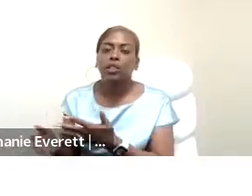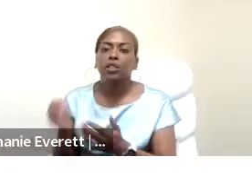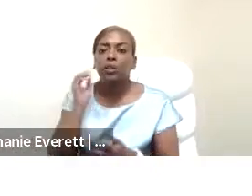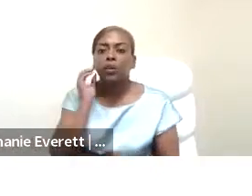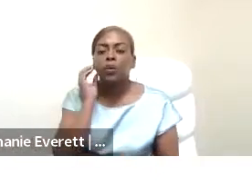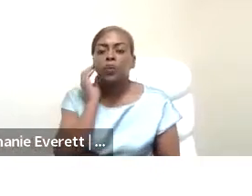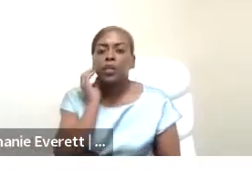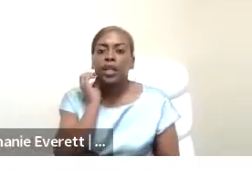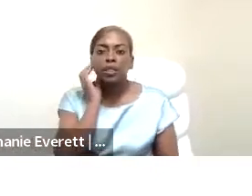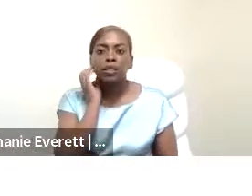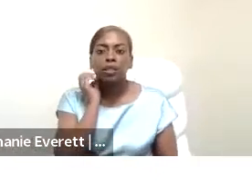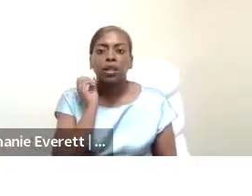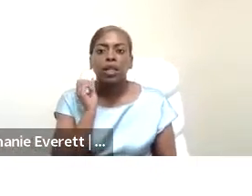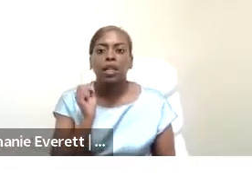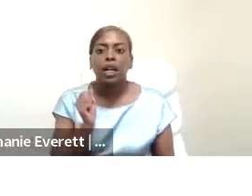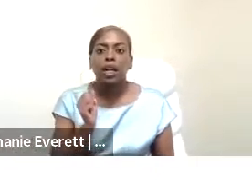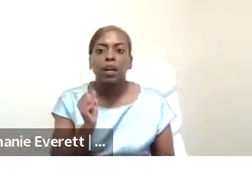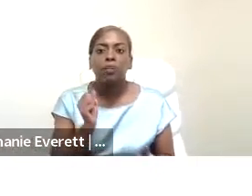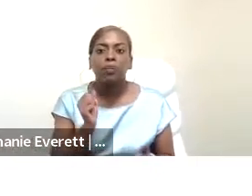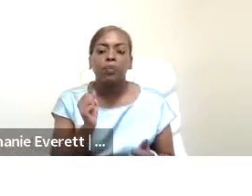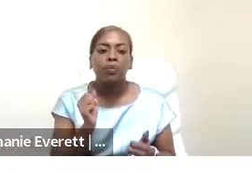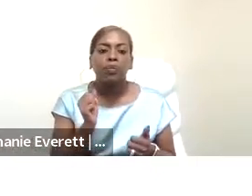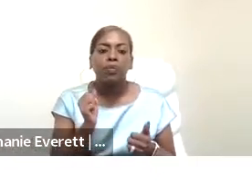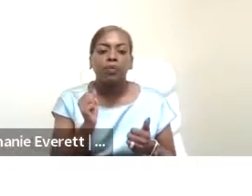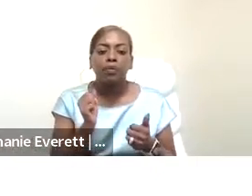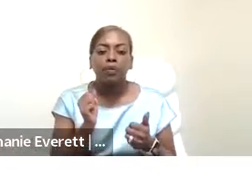it in year 2, is doing